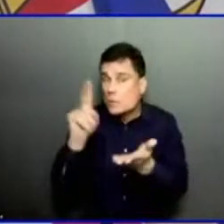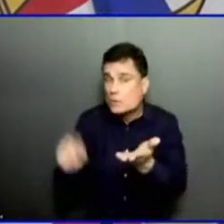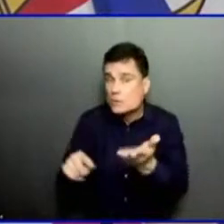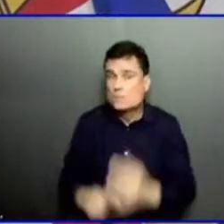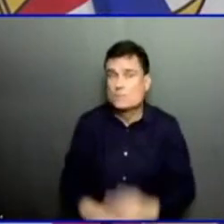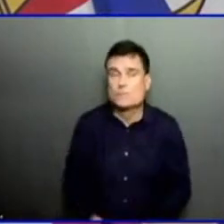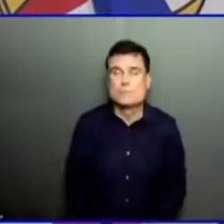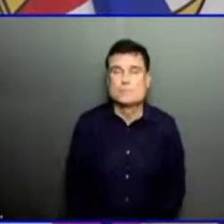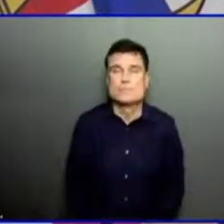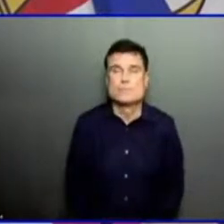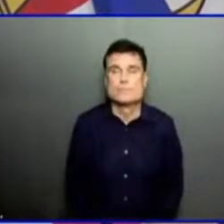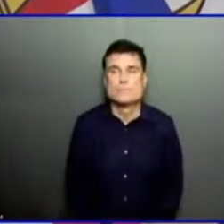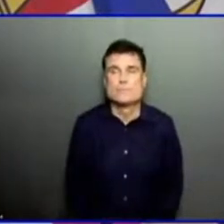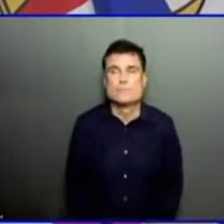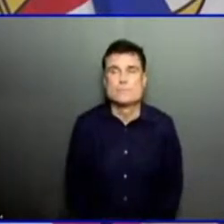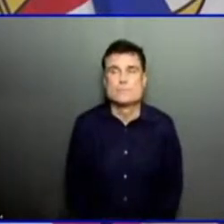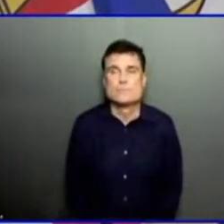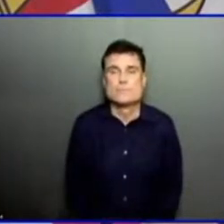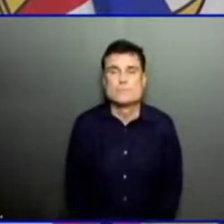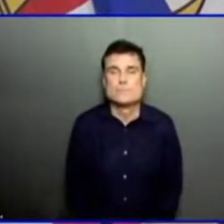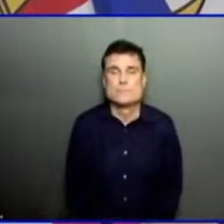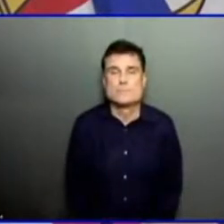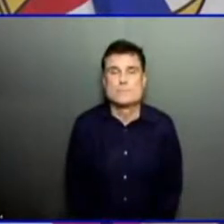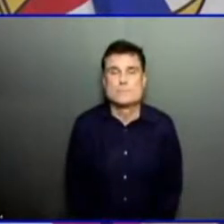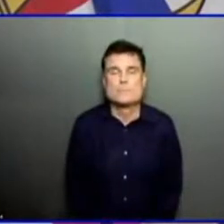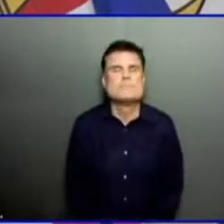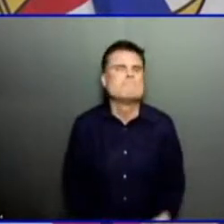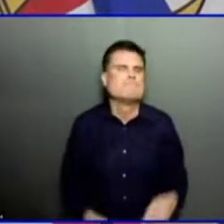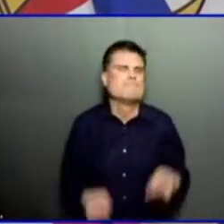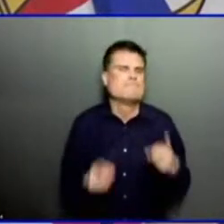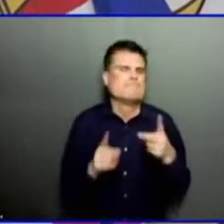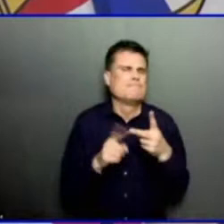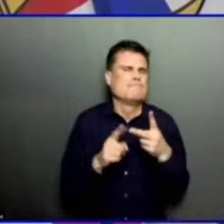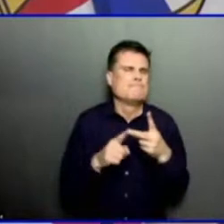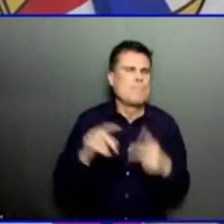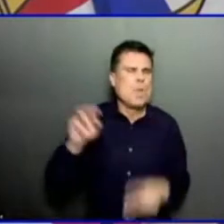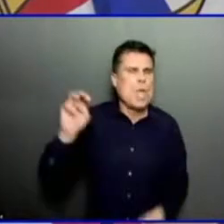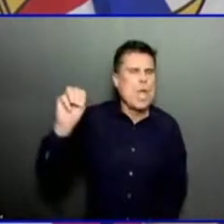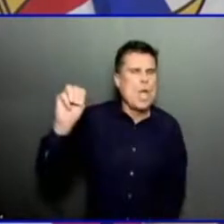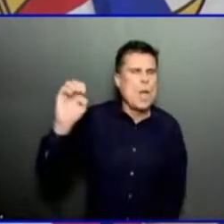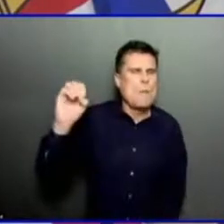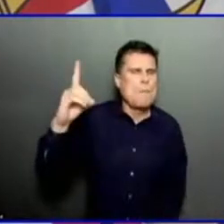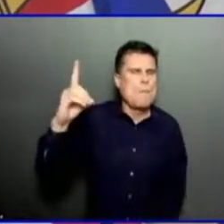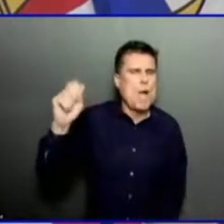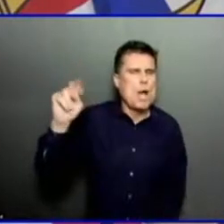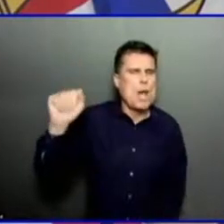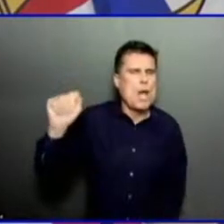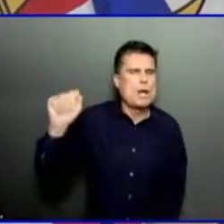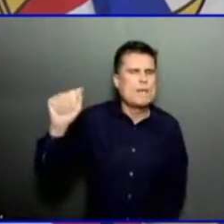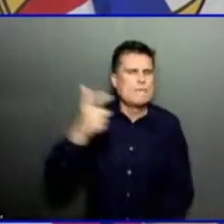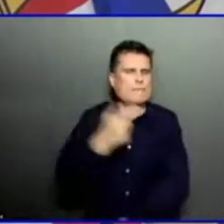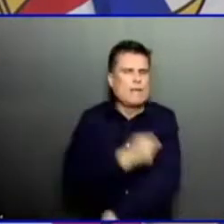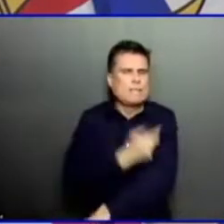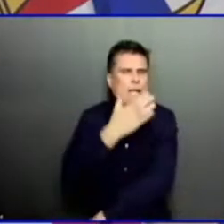the logistics of delivering the Moderna vaccine to remote First Nation communities, and also if you could please get an